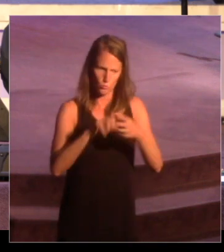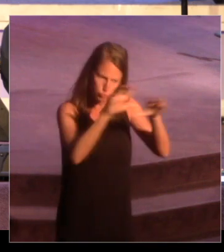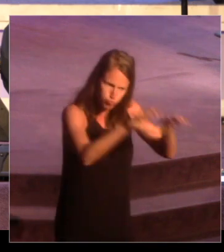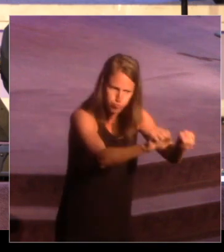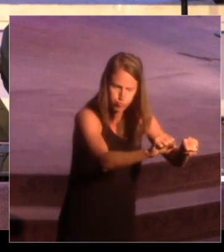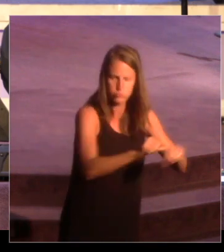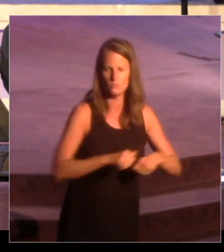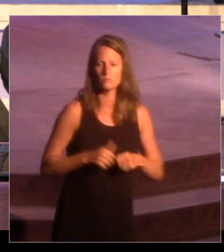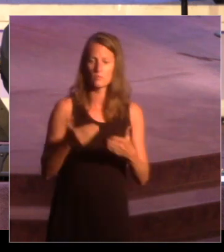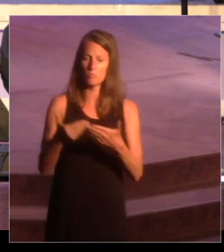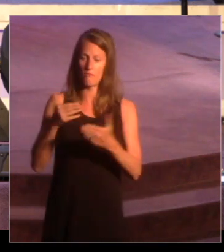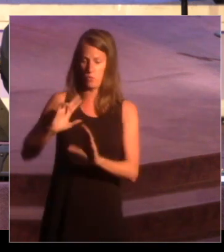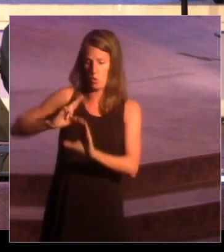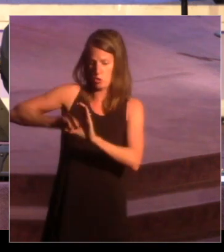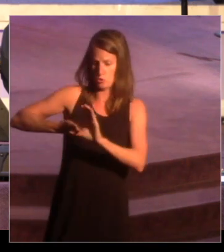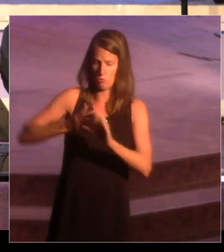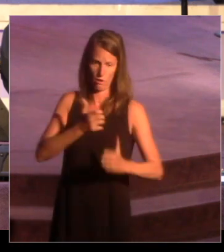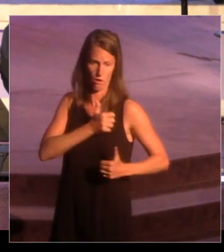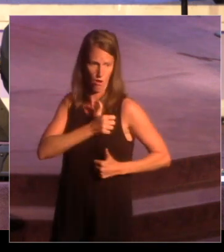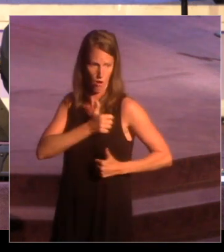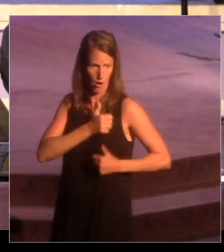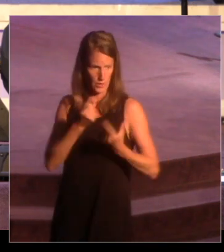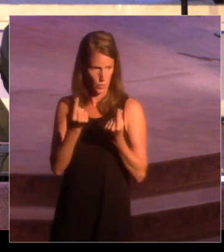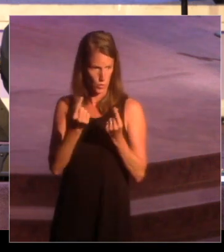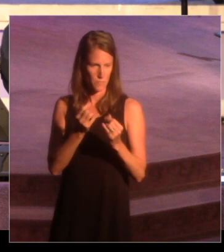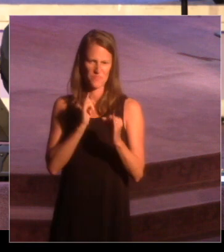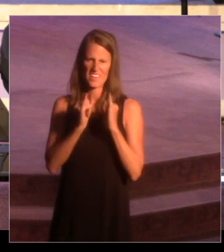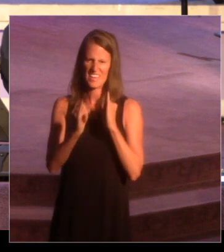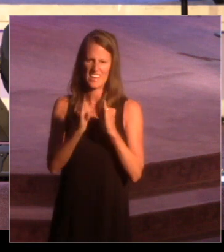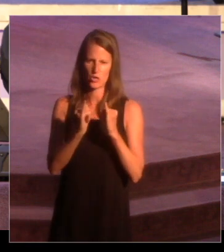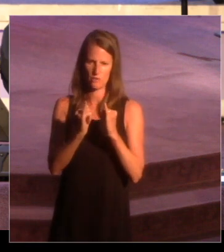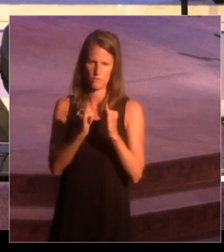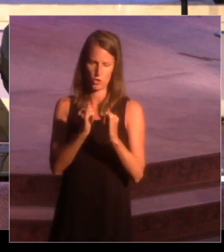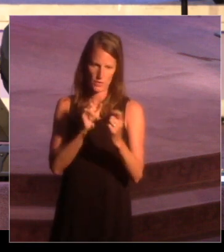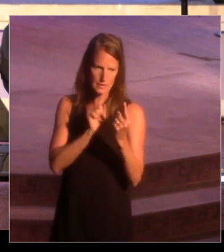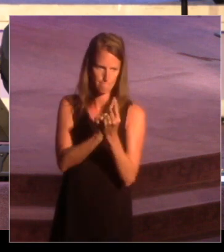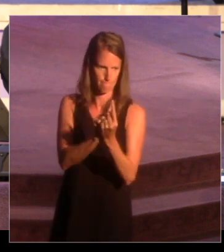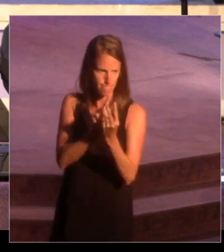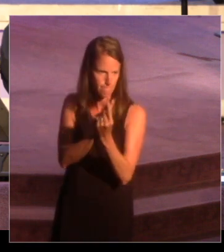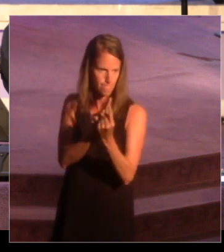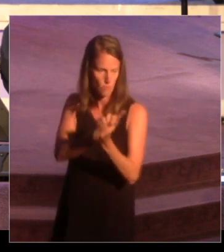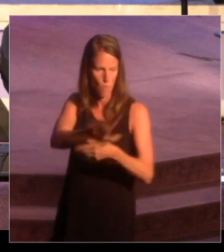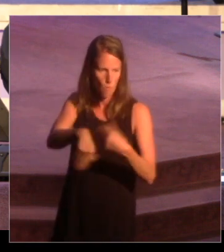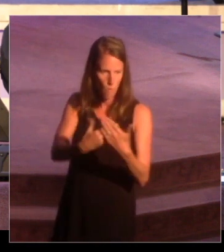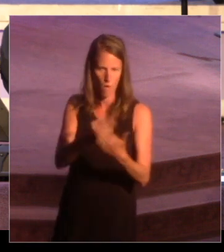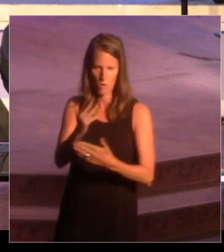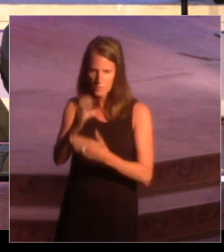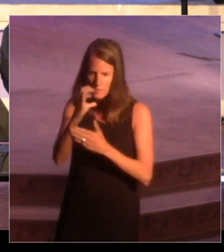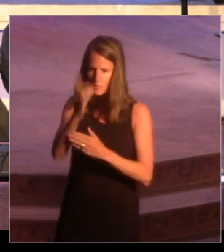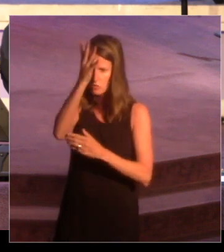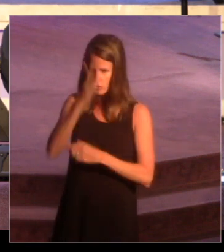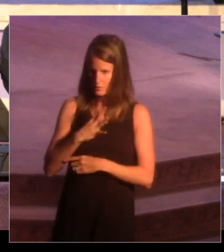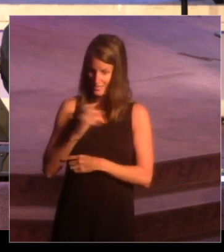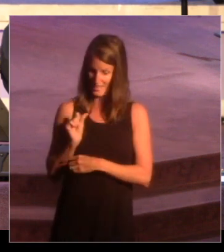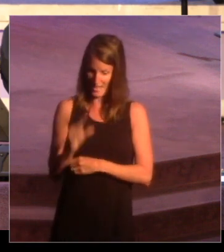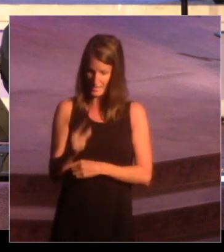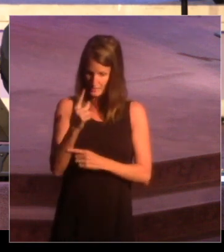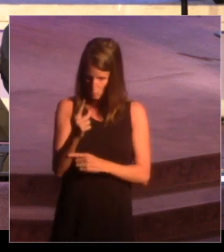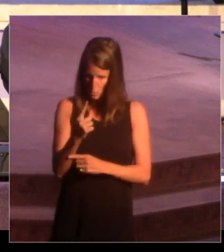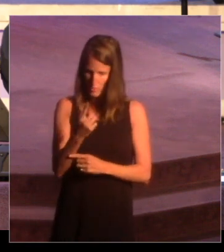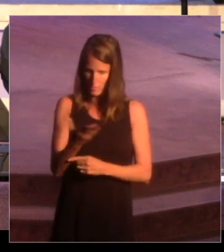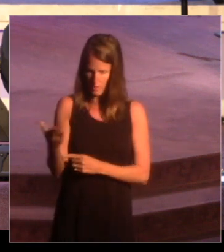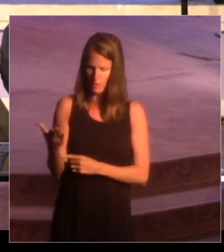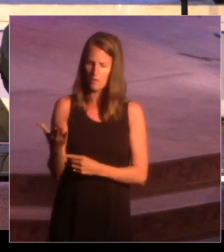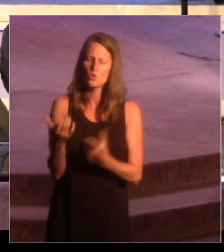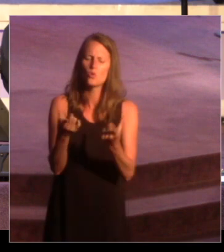So before they could join his army, he interviewed every one of the 600 men, and he asked them one question: what are you going